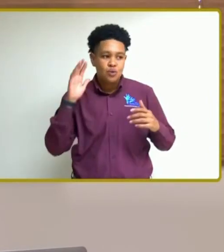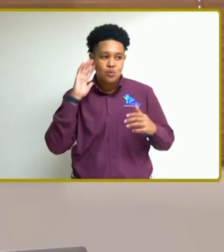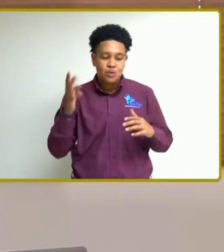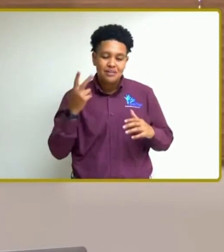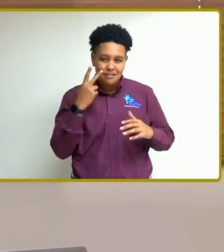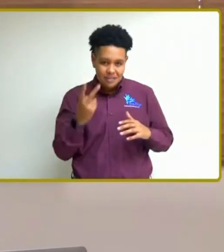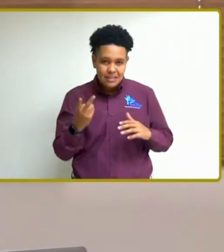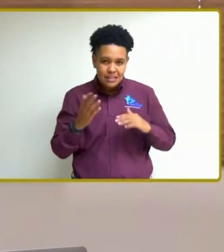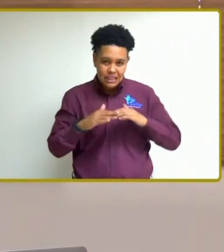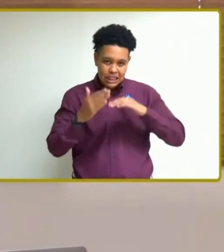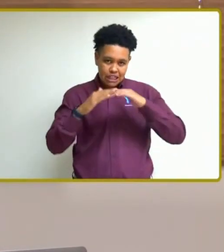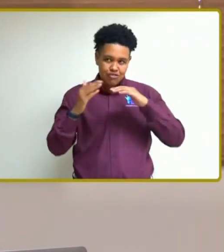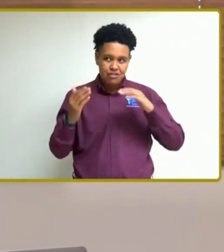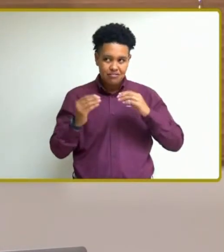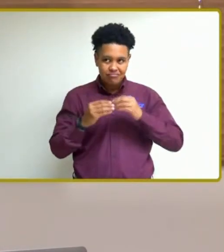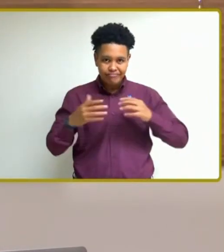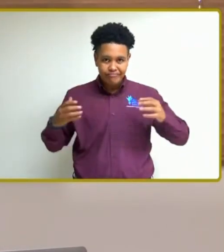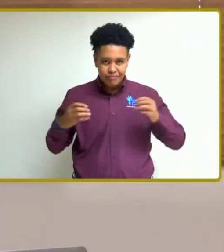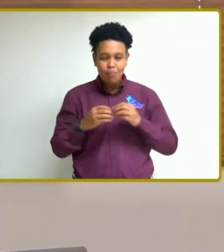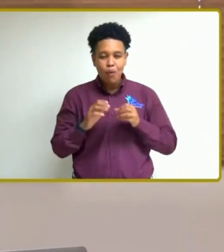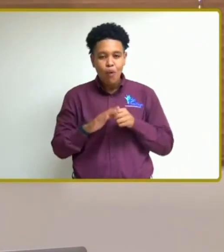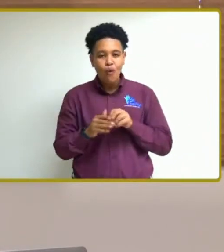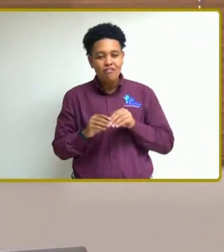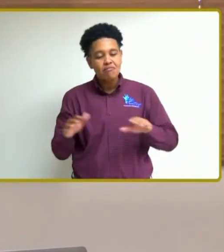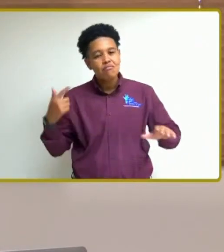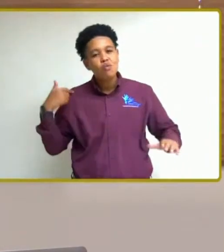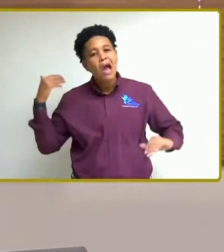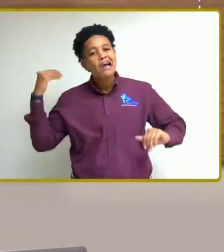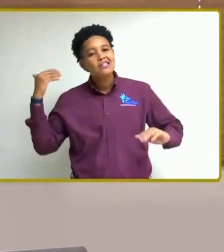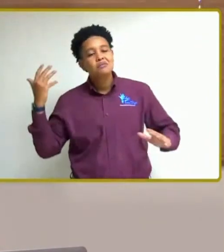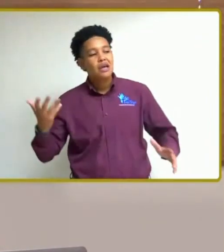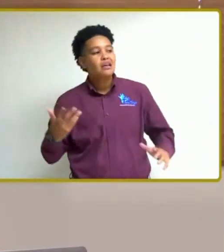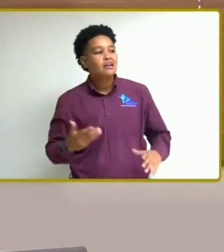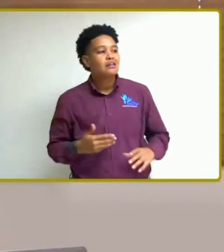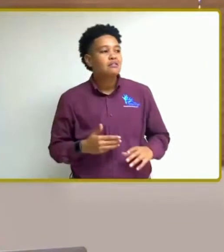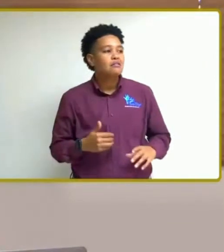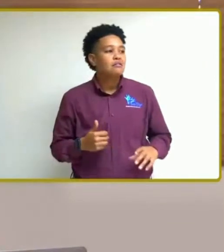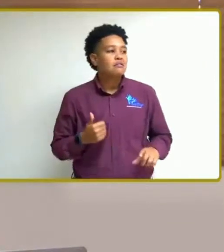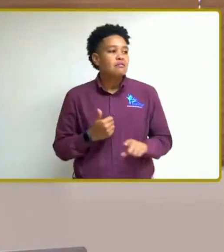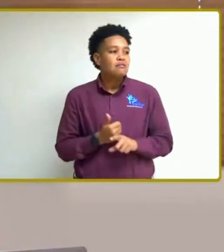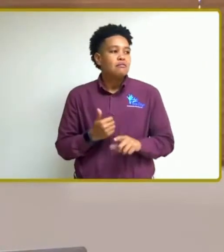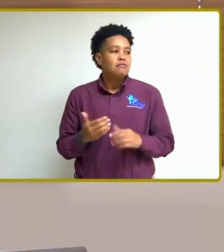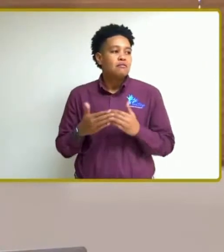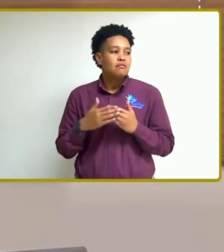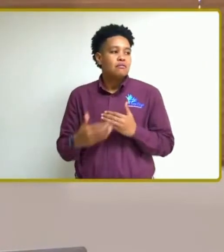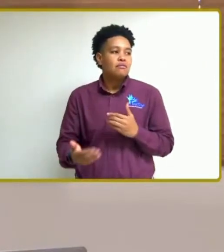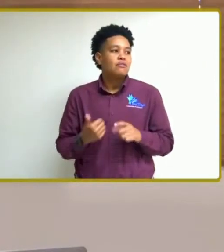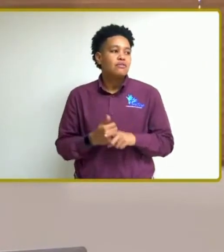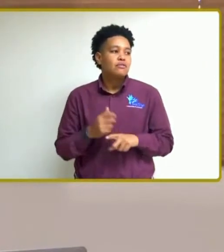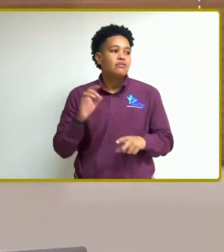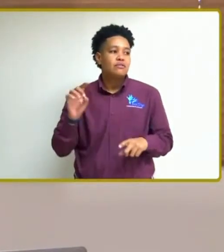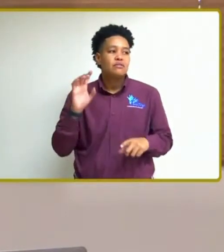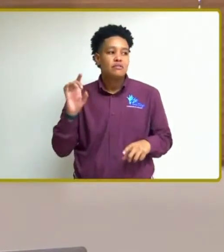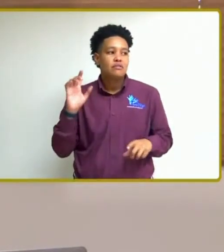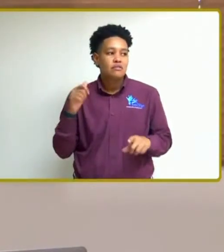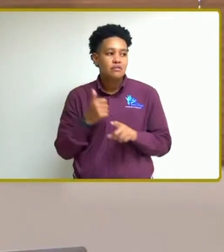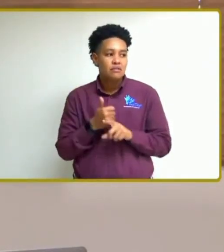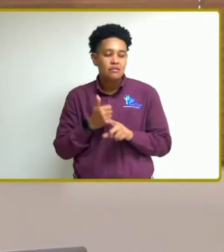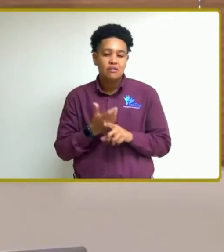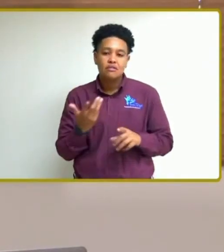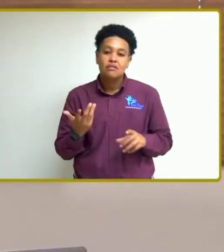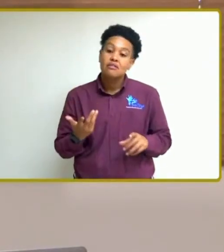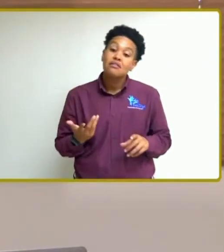to be seeing an increase in the number of cases coming after December because of the